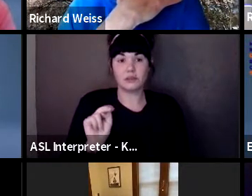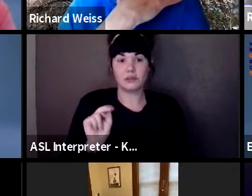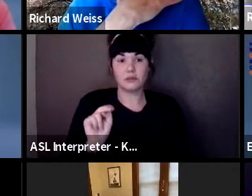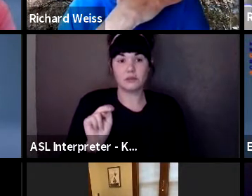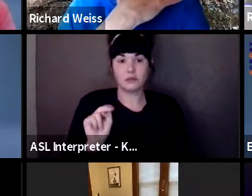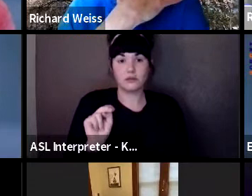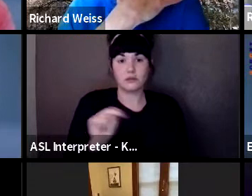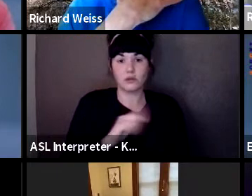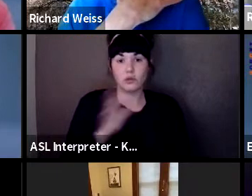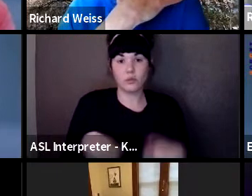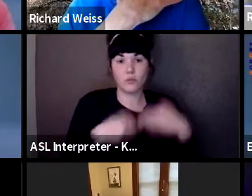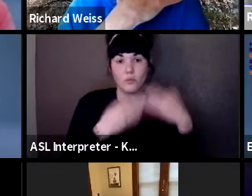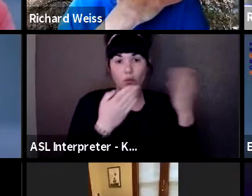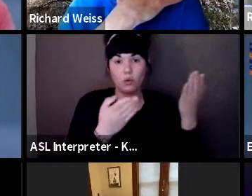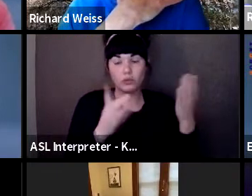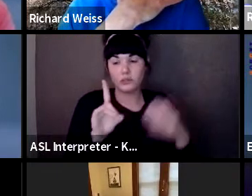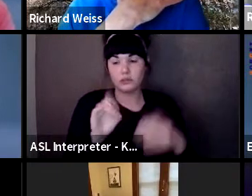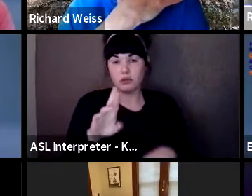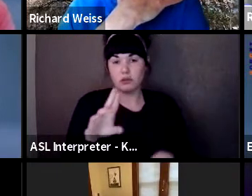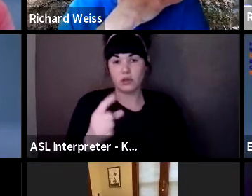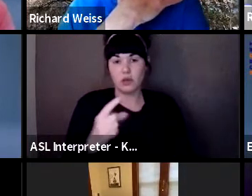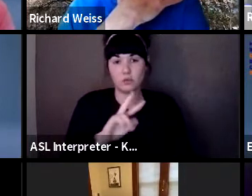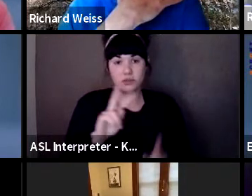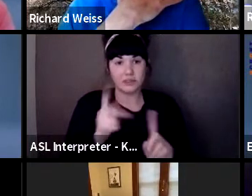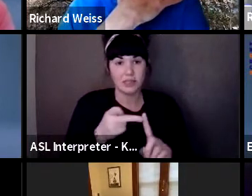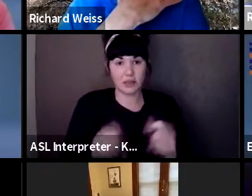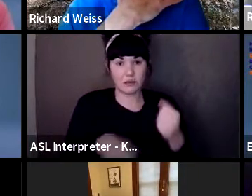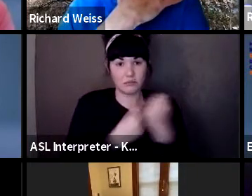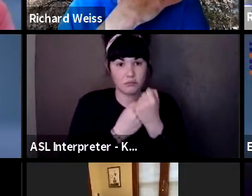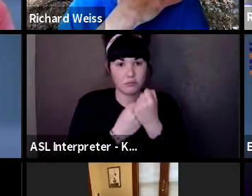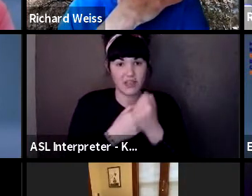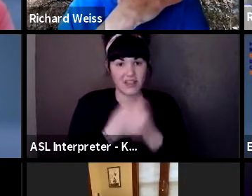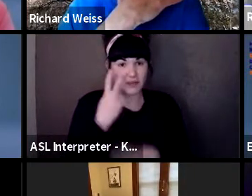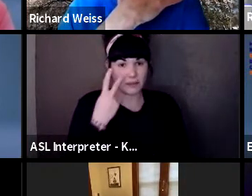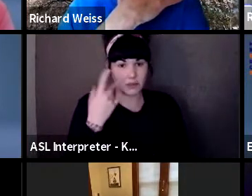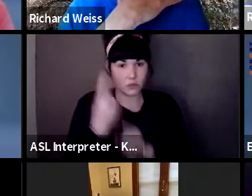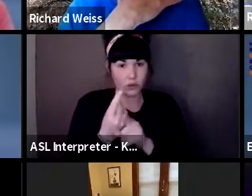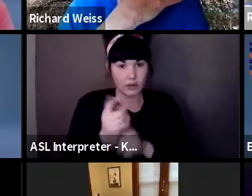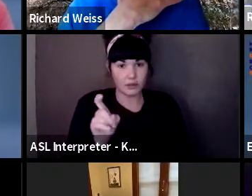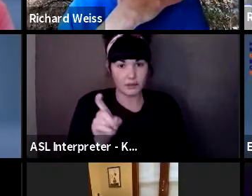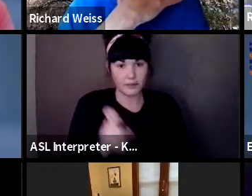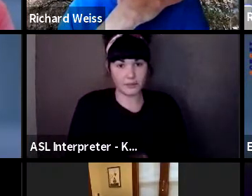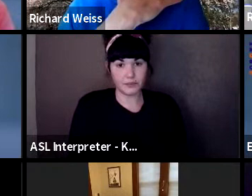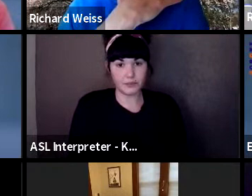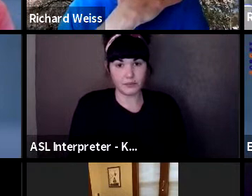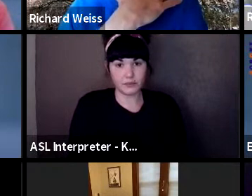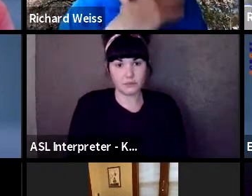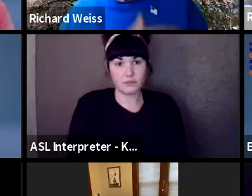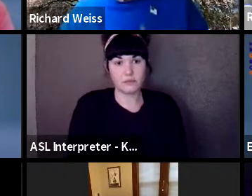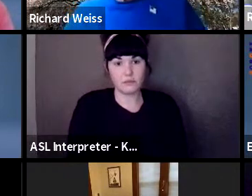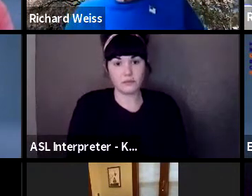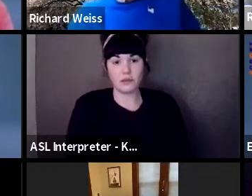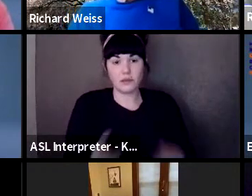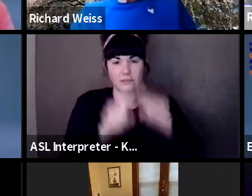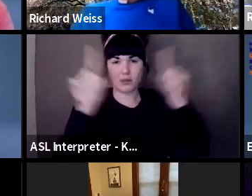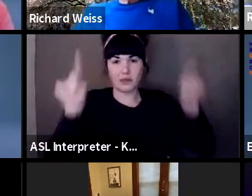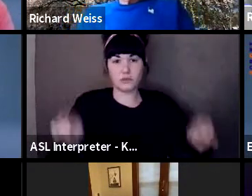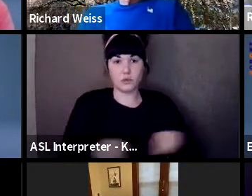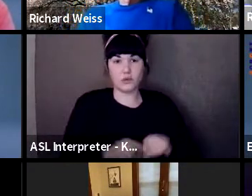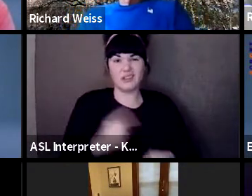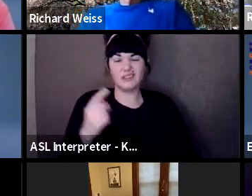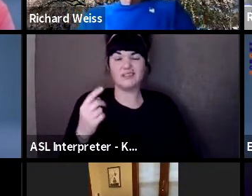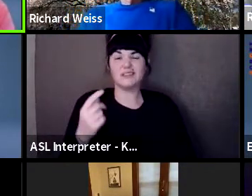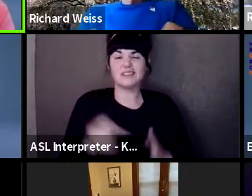the motion. I think Doug with the second, if I'm seeing that correctly. Well, my screen sometimes switches.